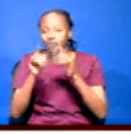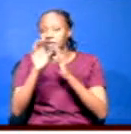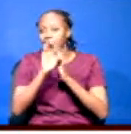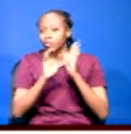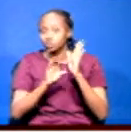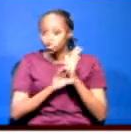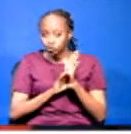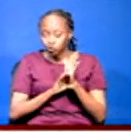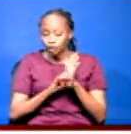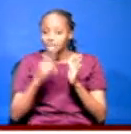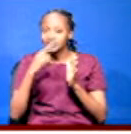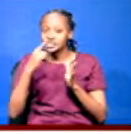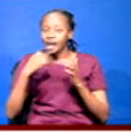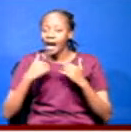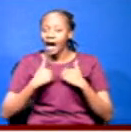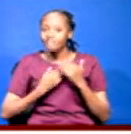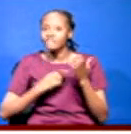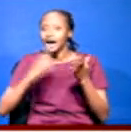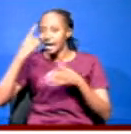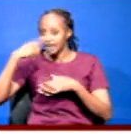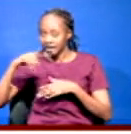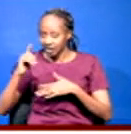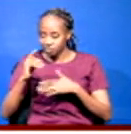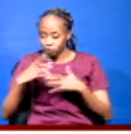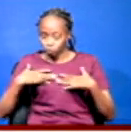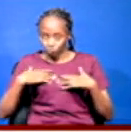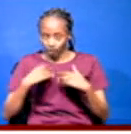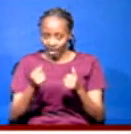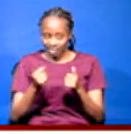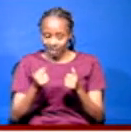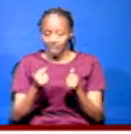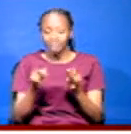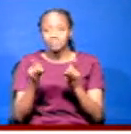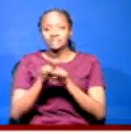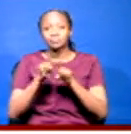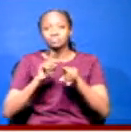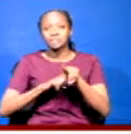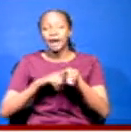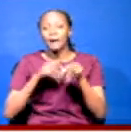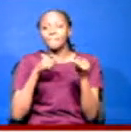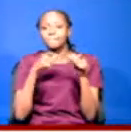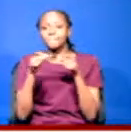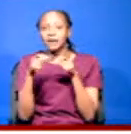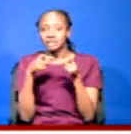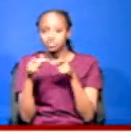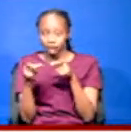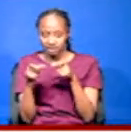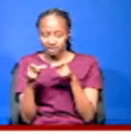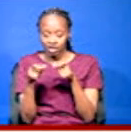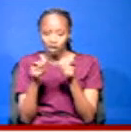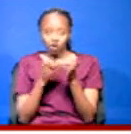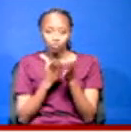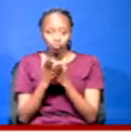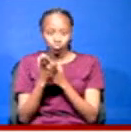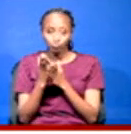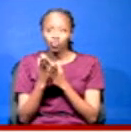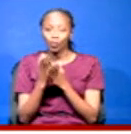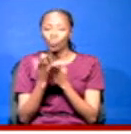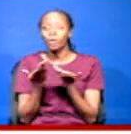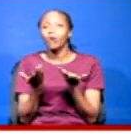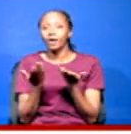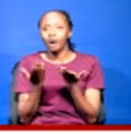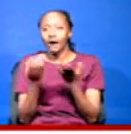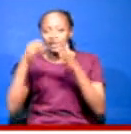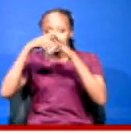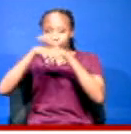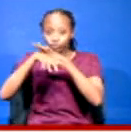health and provides for health services management through a devolved system of governance. The